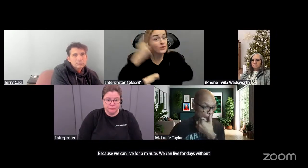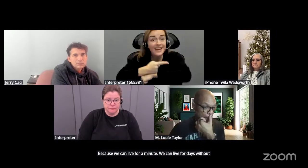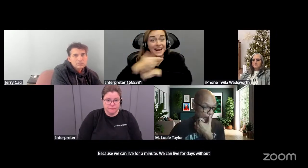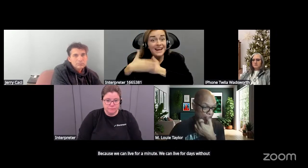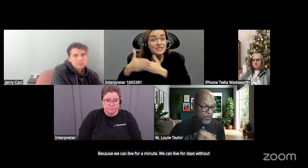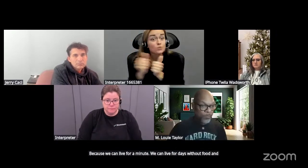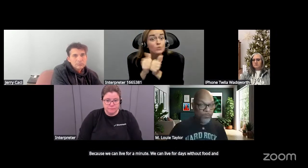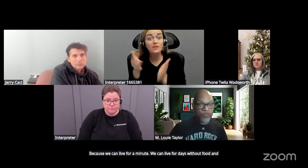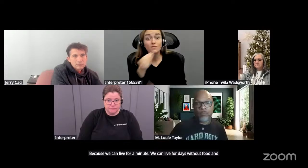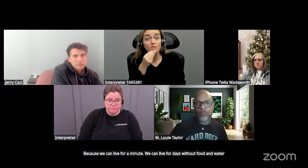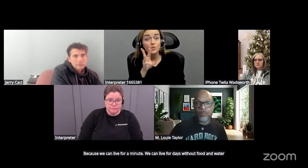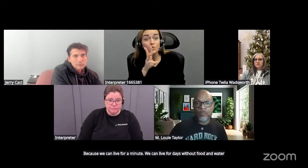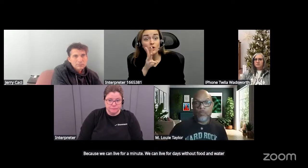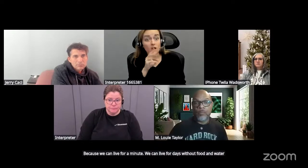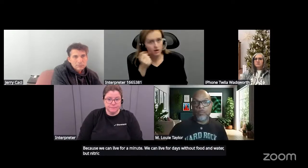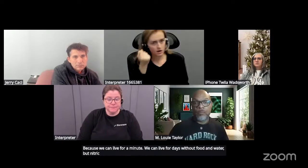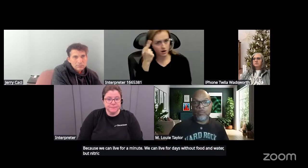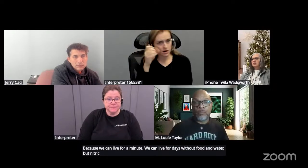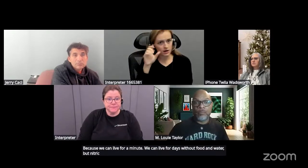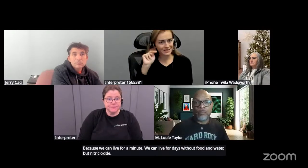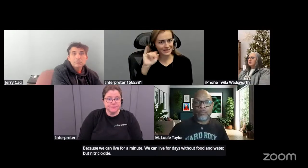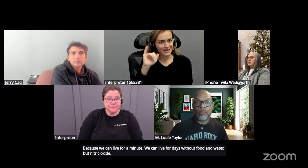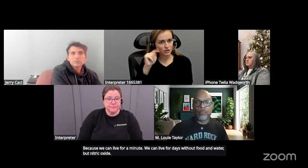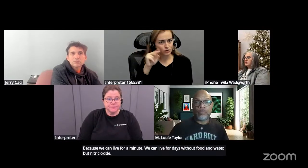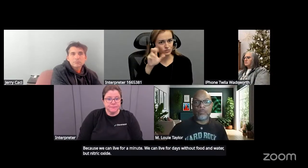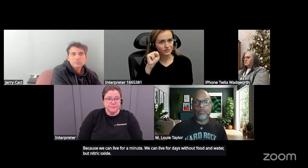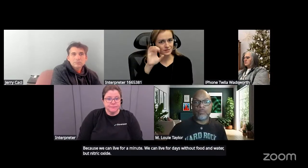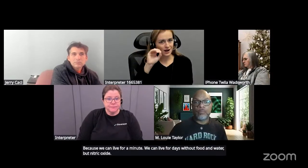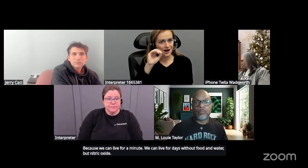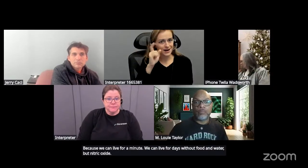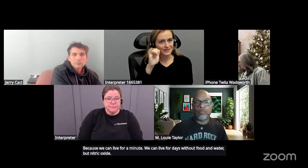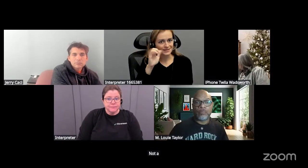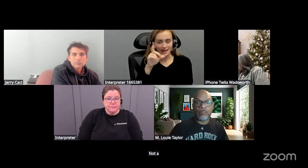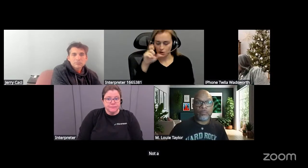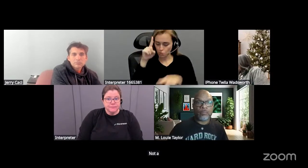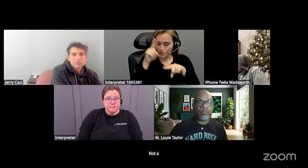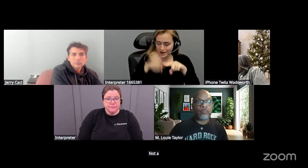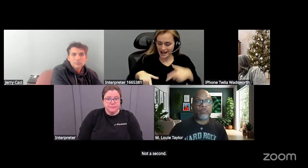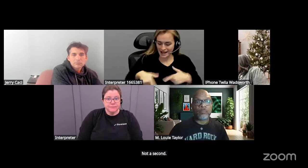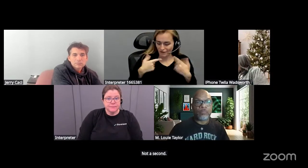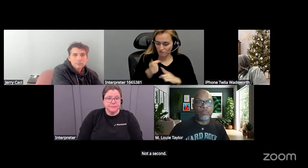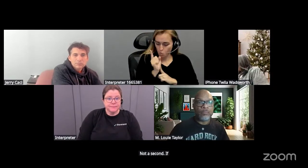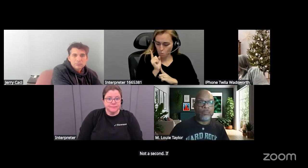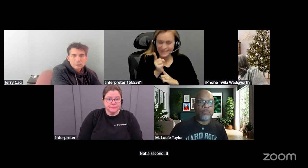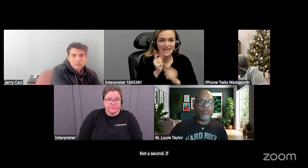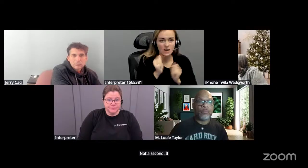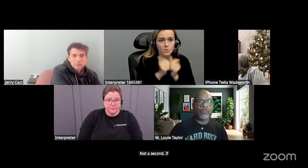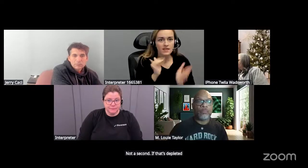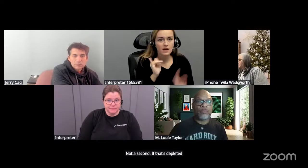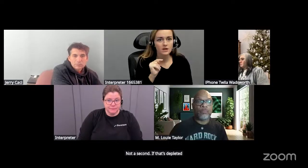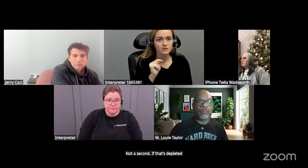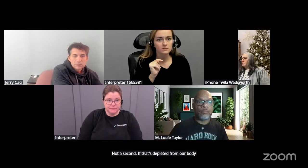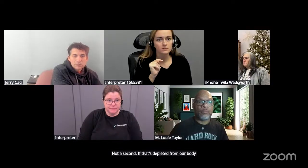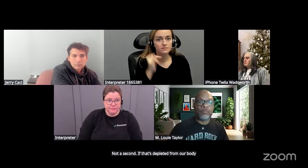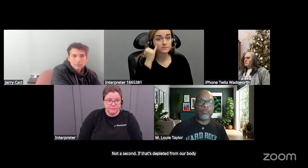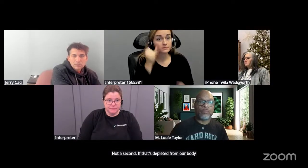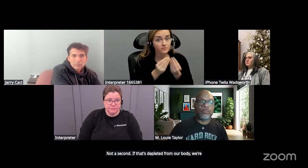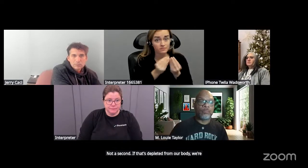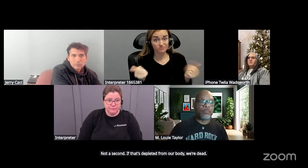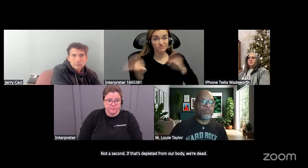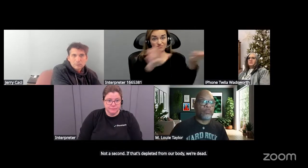and water, but nitric oxide, not a second. If that's depleted from our body, we're